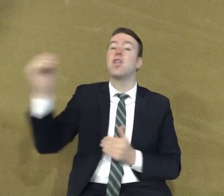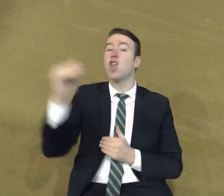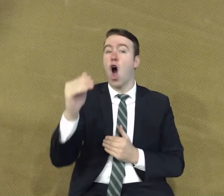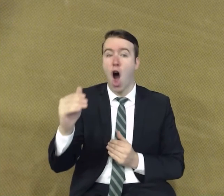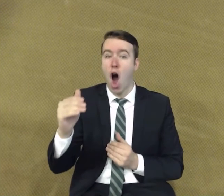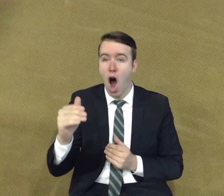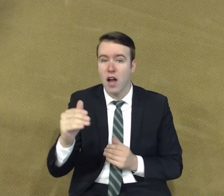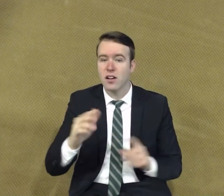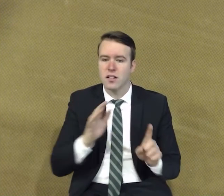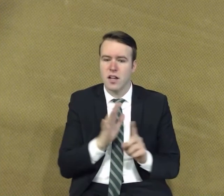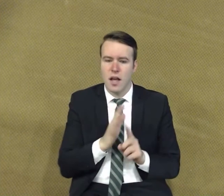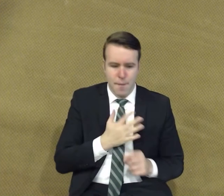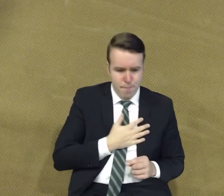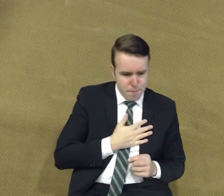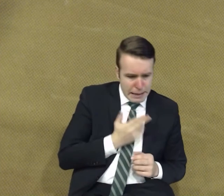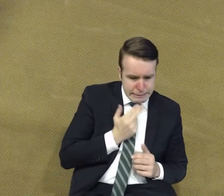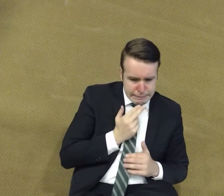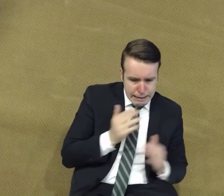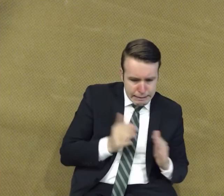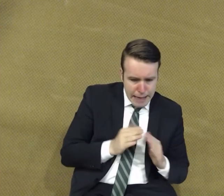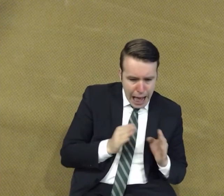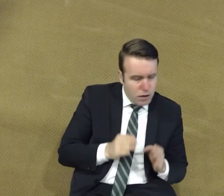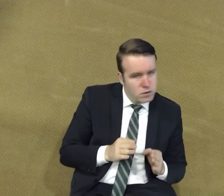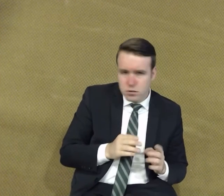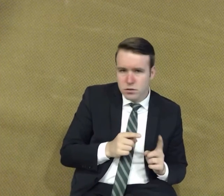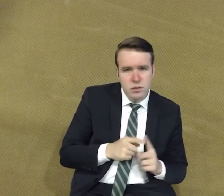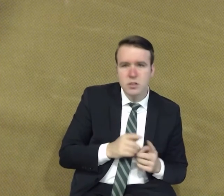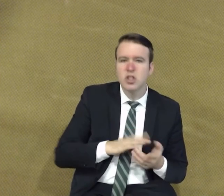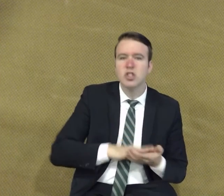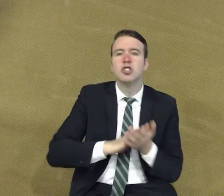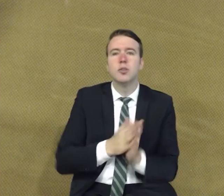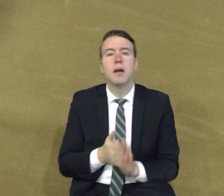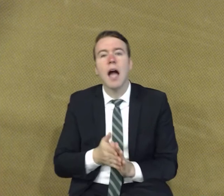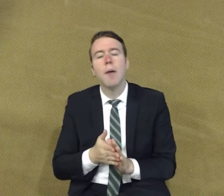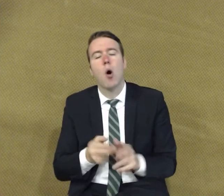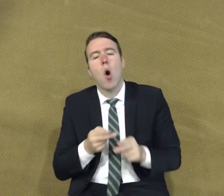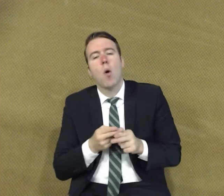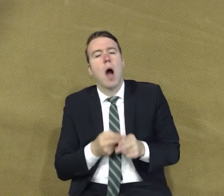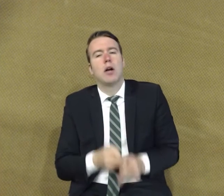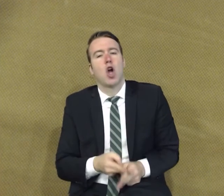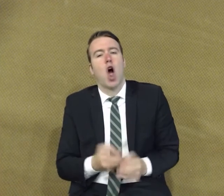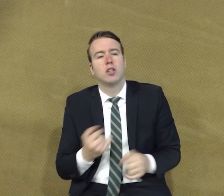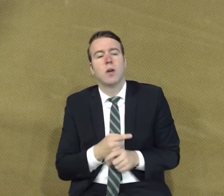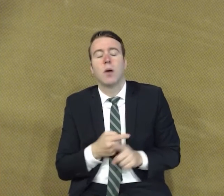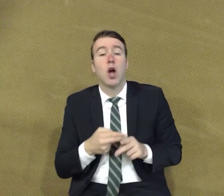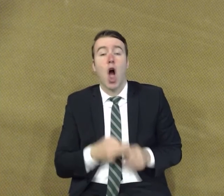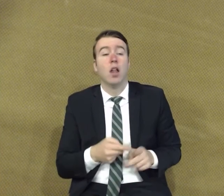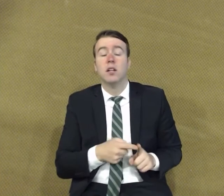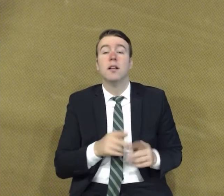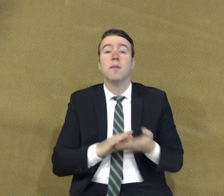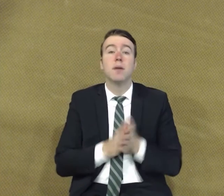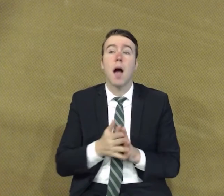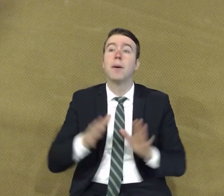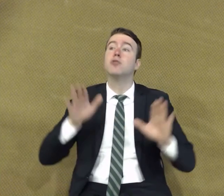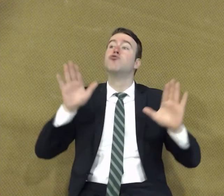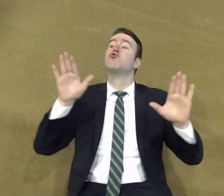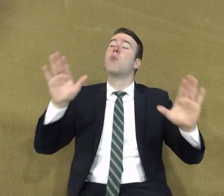the doors of her own little house until she became what we would call today a tremendous